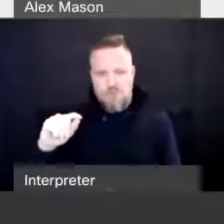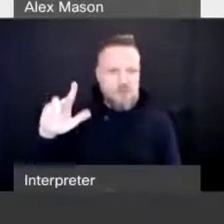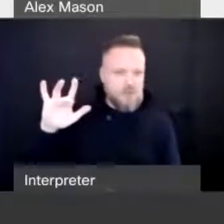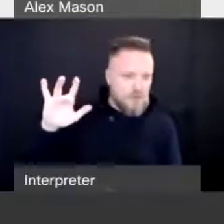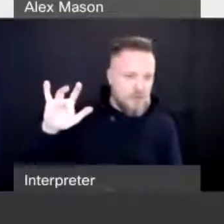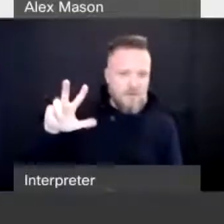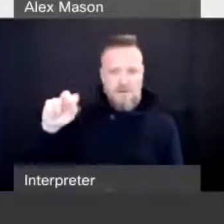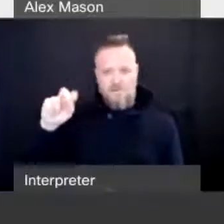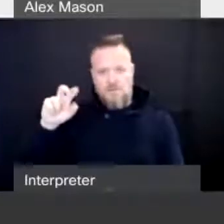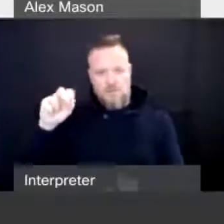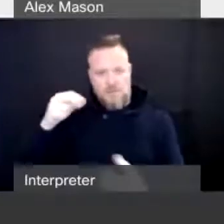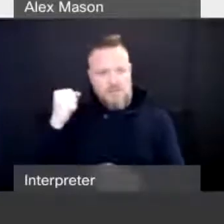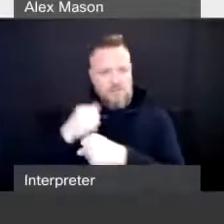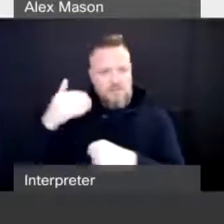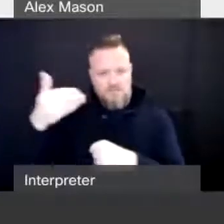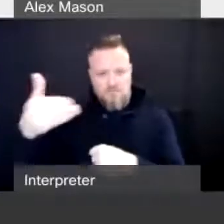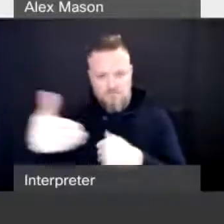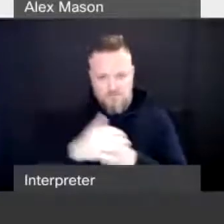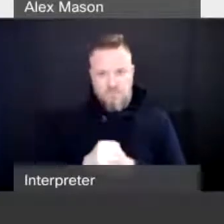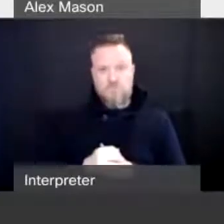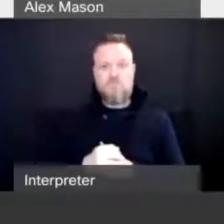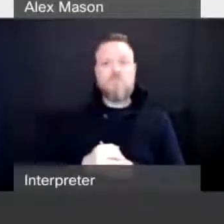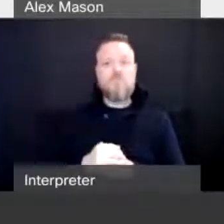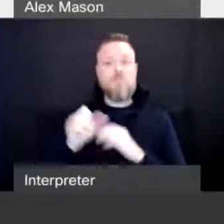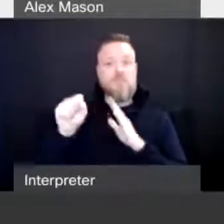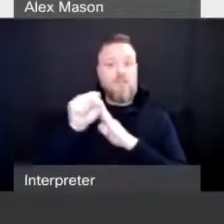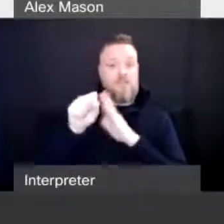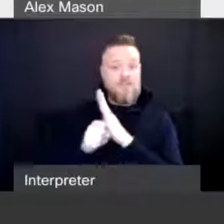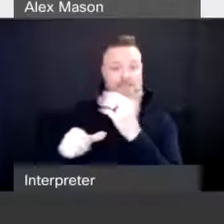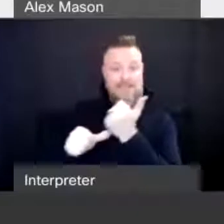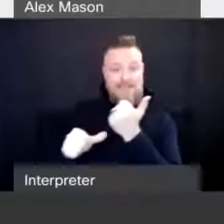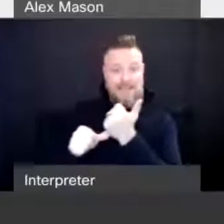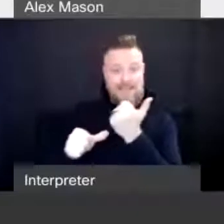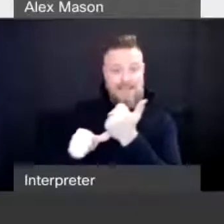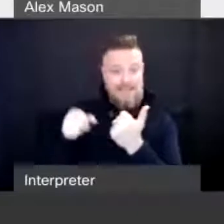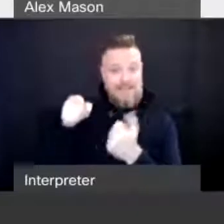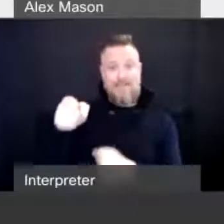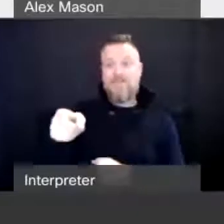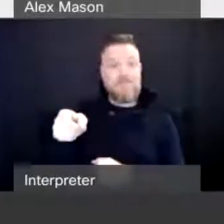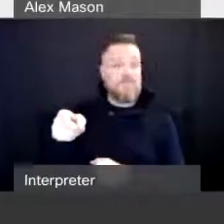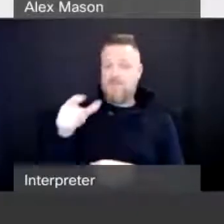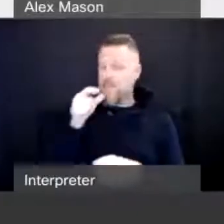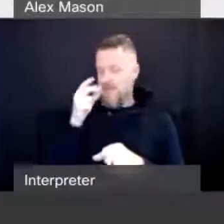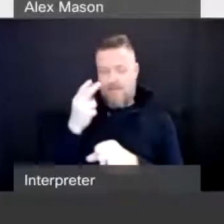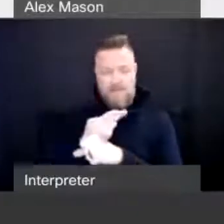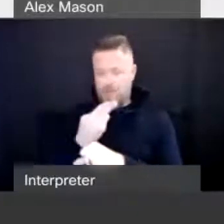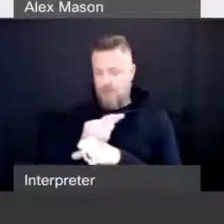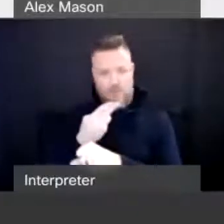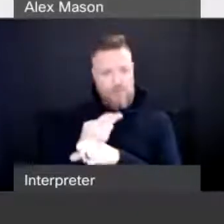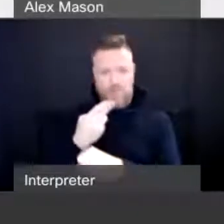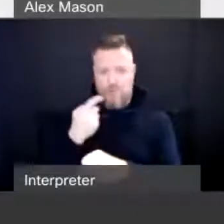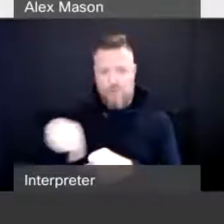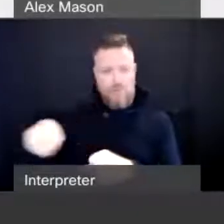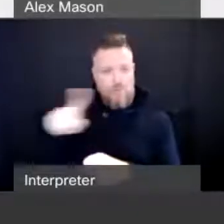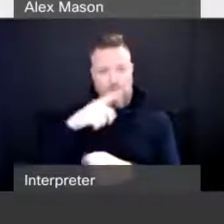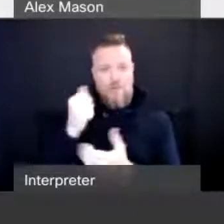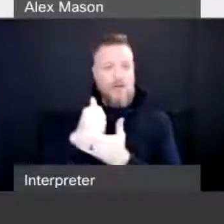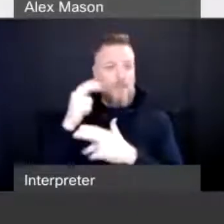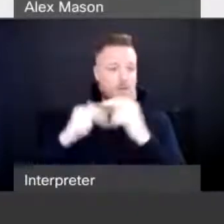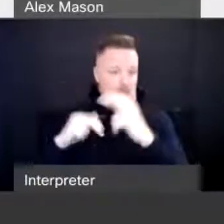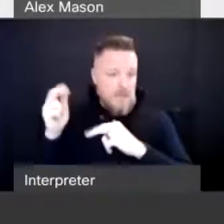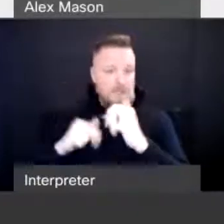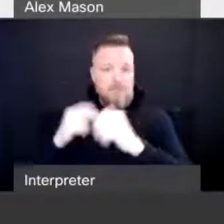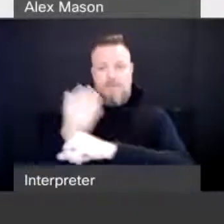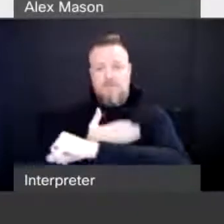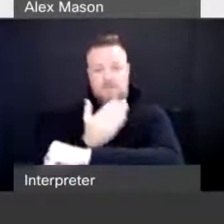years. State aid or capital improvement state aid is not used for helping build or remodel or